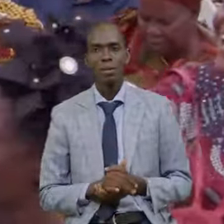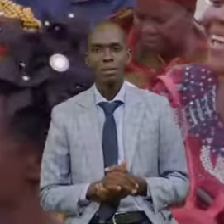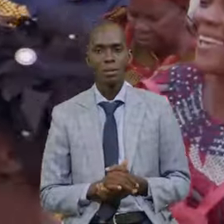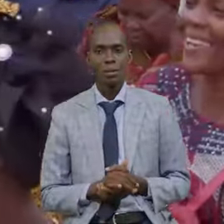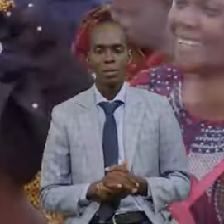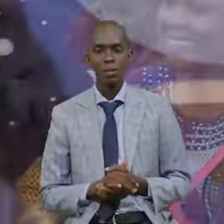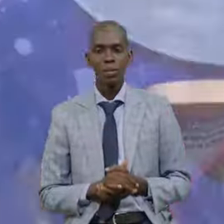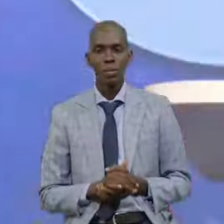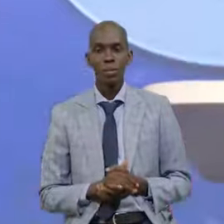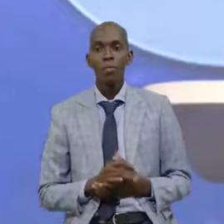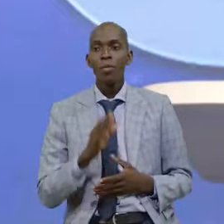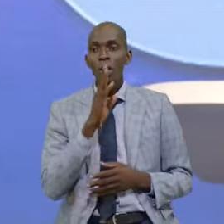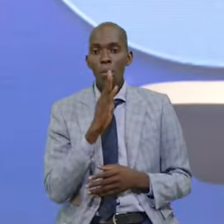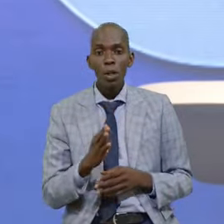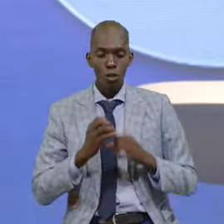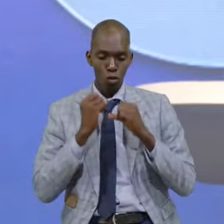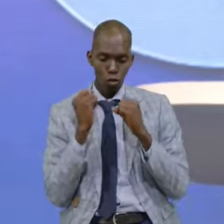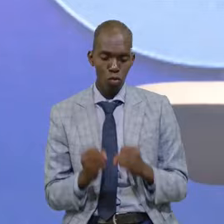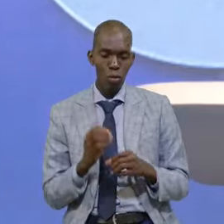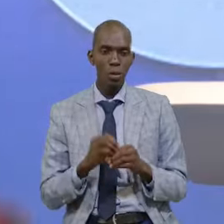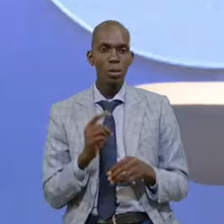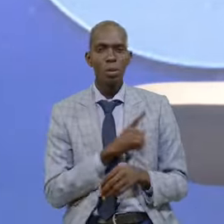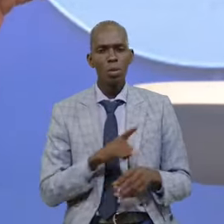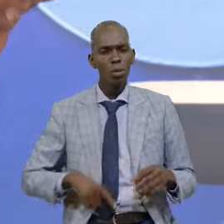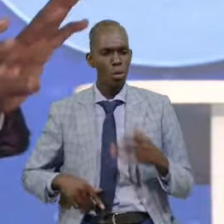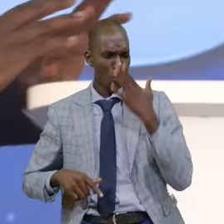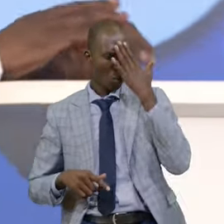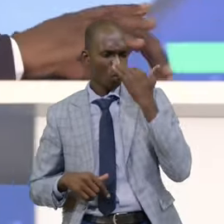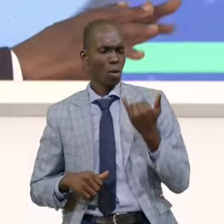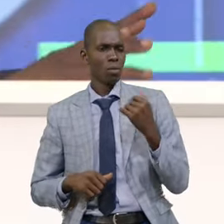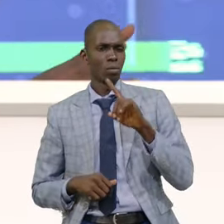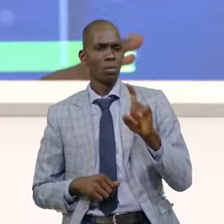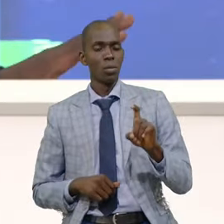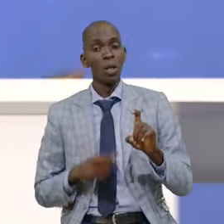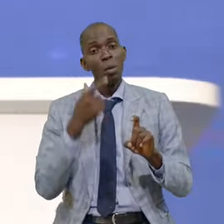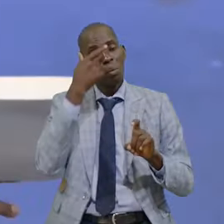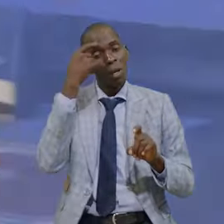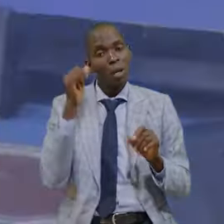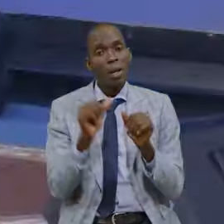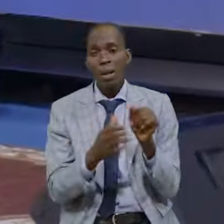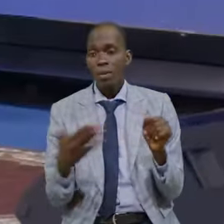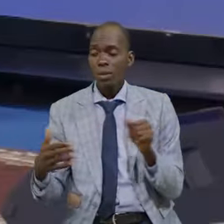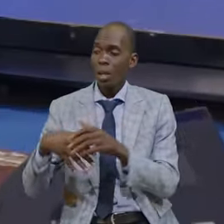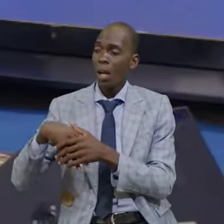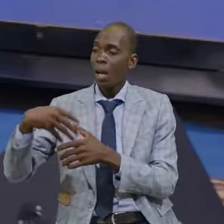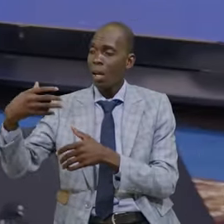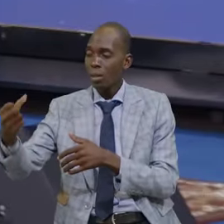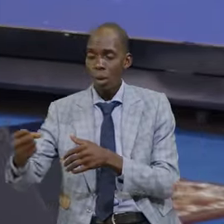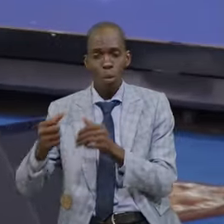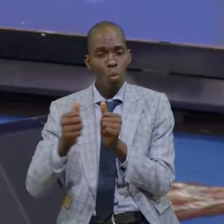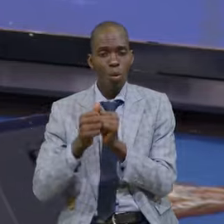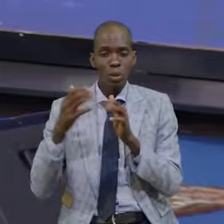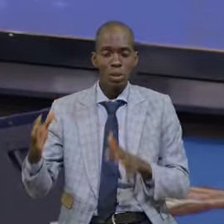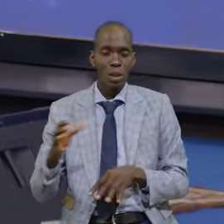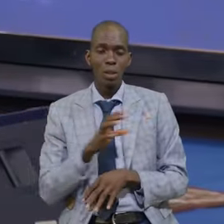Be strong in the Lord. Why? Because everything outside the Lord that